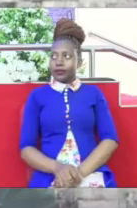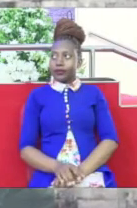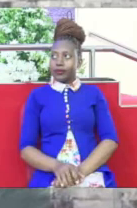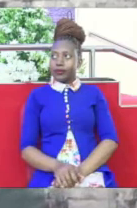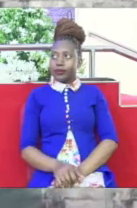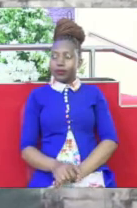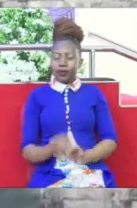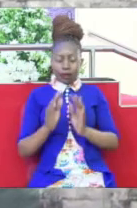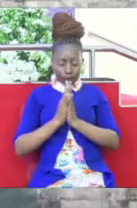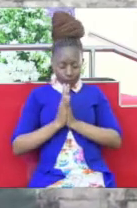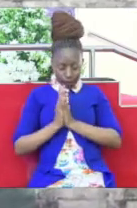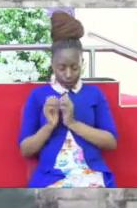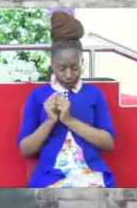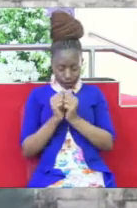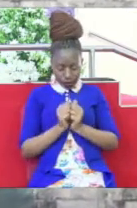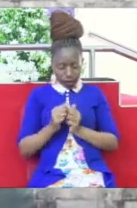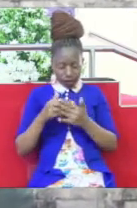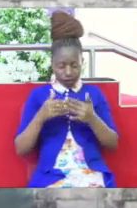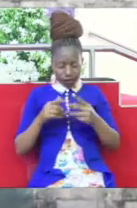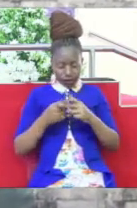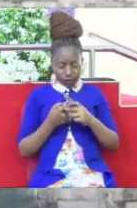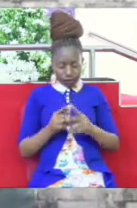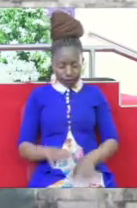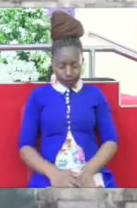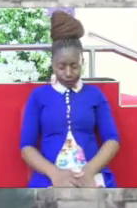All right, let's pray together before we get started with this.